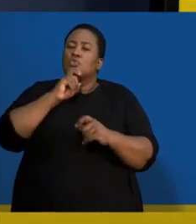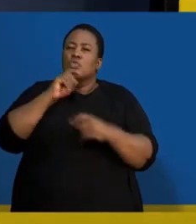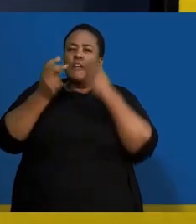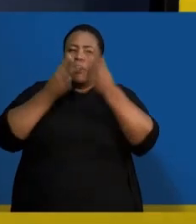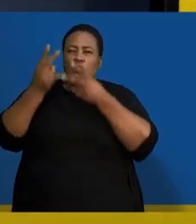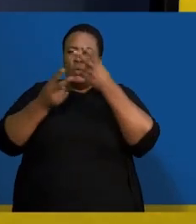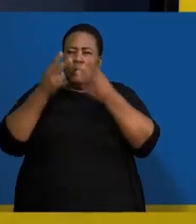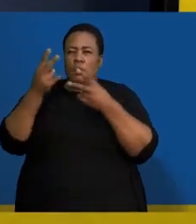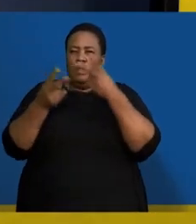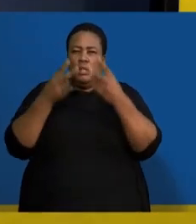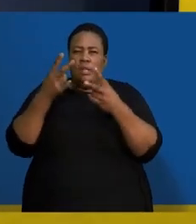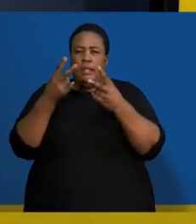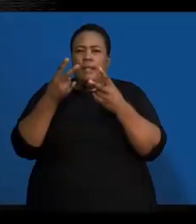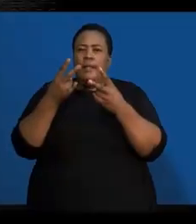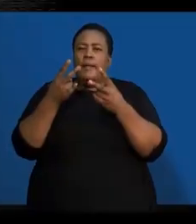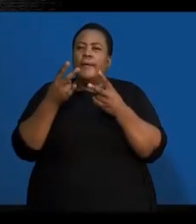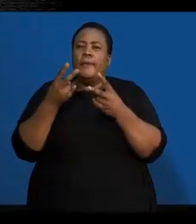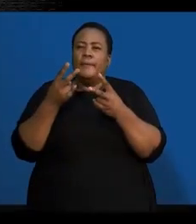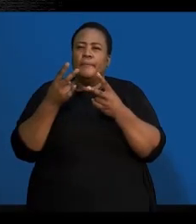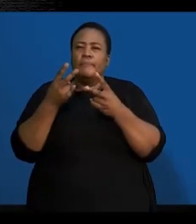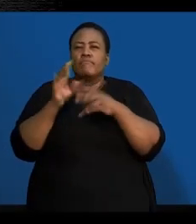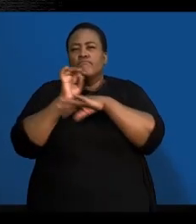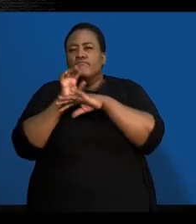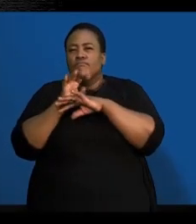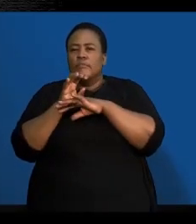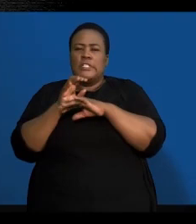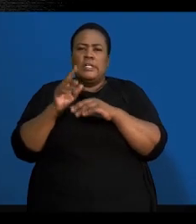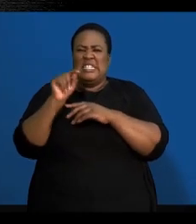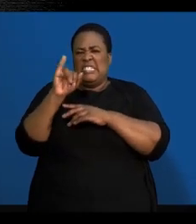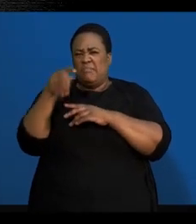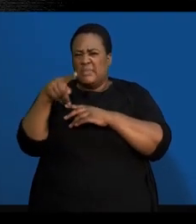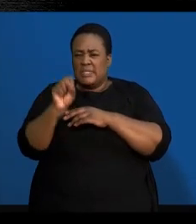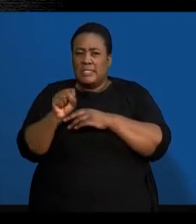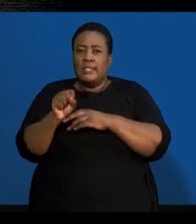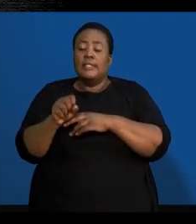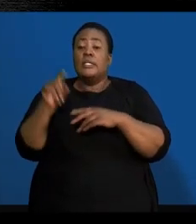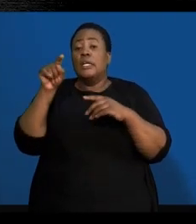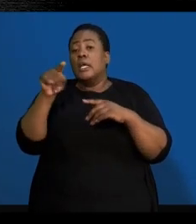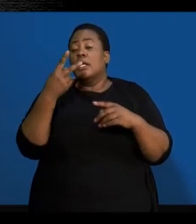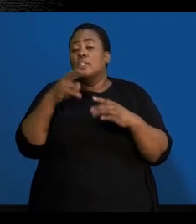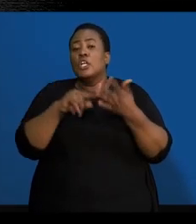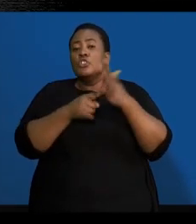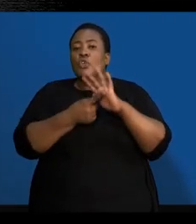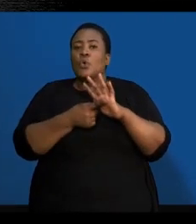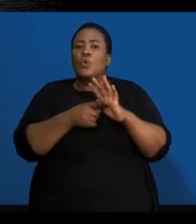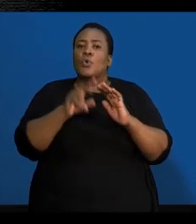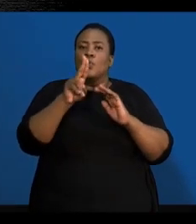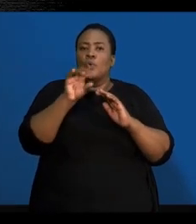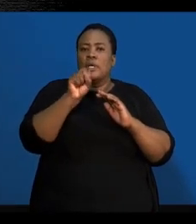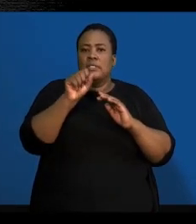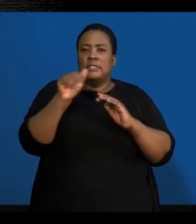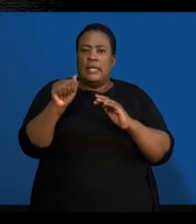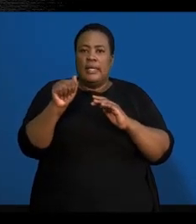clues from the cartoon. So the key answers that you can give there are, it shows the United States' secretive and